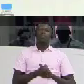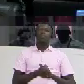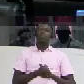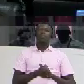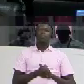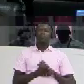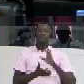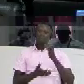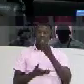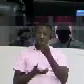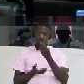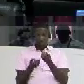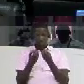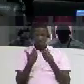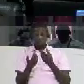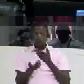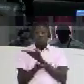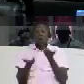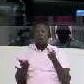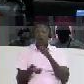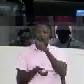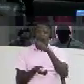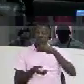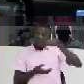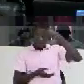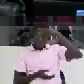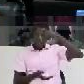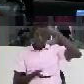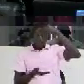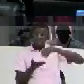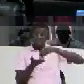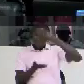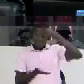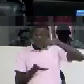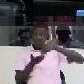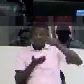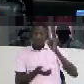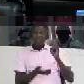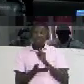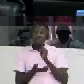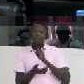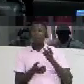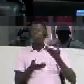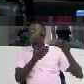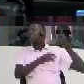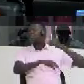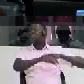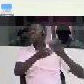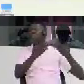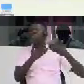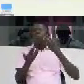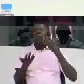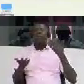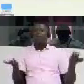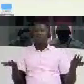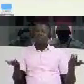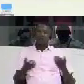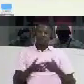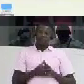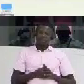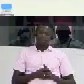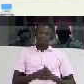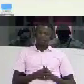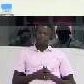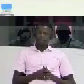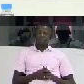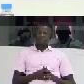And can you tell us where you learned Arabic and what periods? di nga mun a wax fan nga jàngee arab ak ci